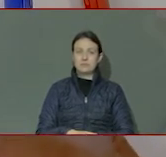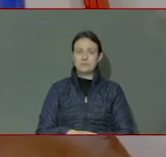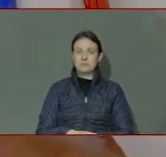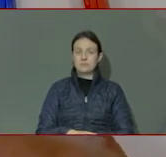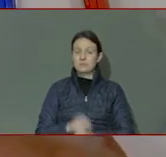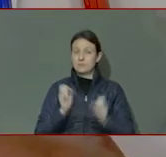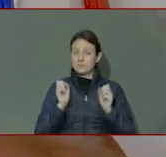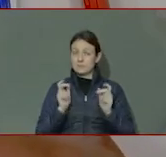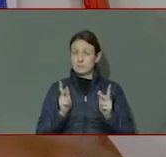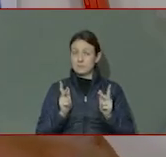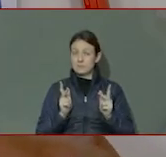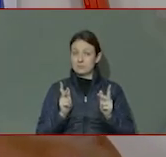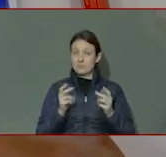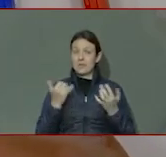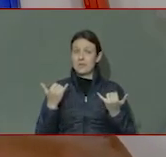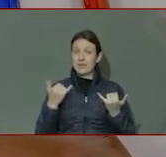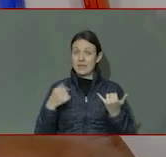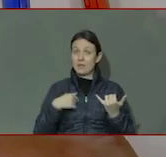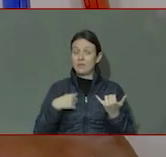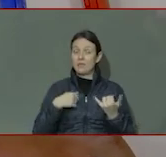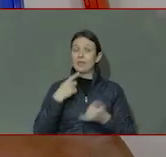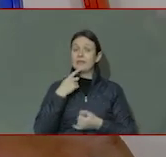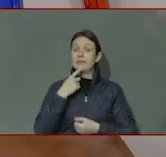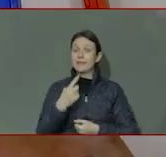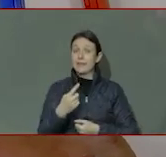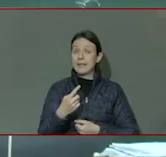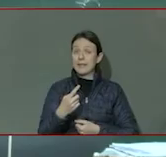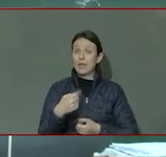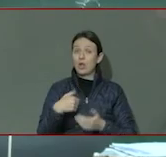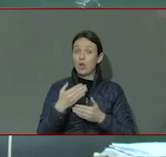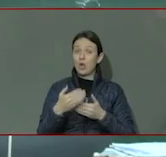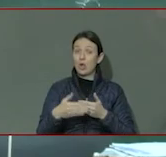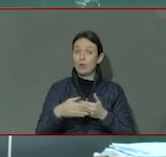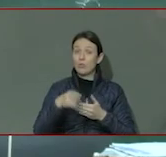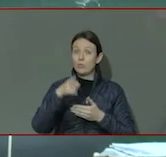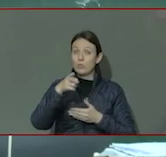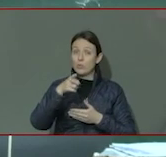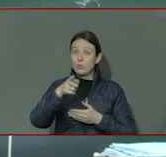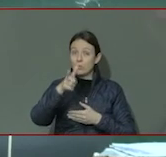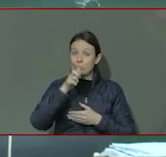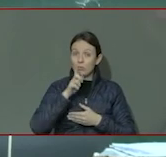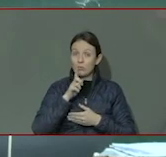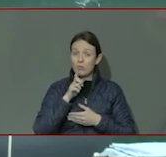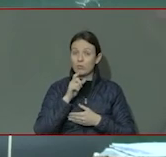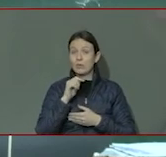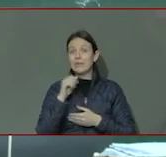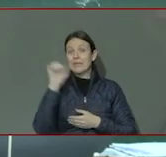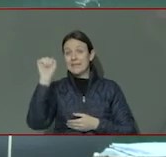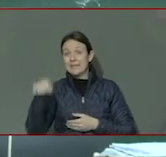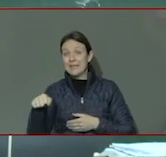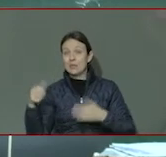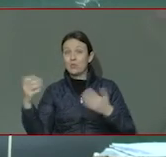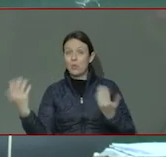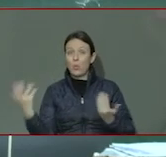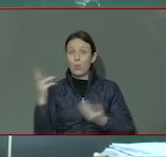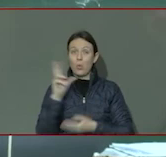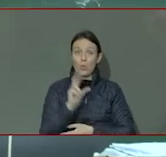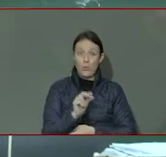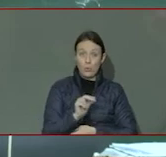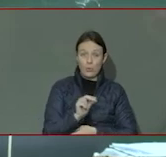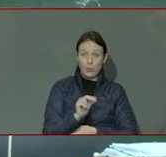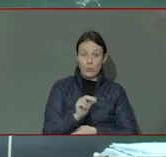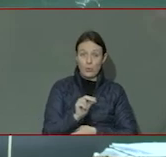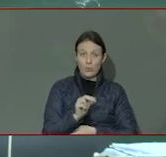All right, people, can I make the following statement? And after I've said this statement, I want you to shout out yes or no. I want you to focus